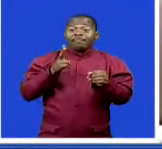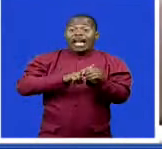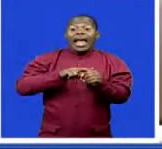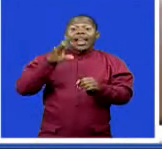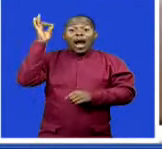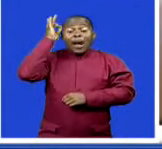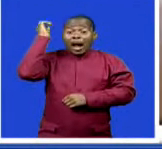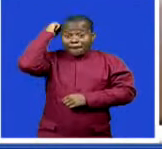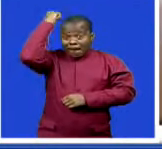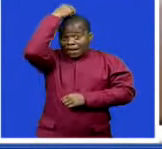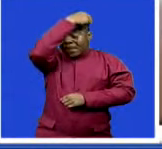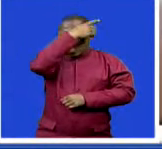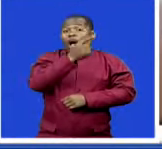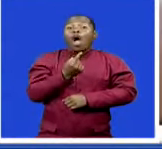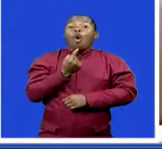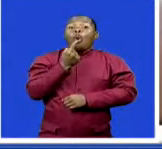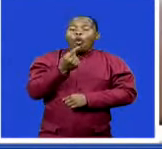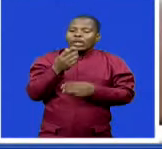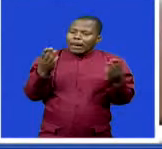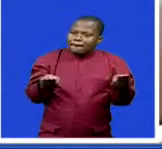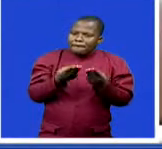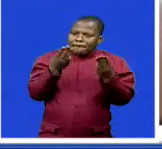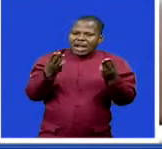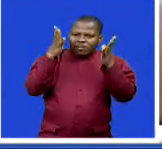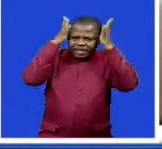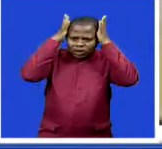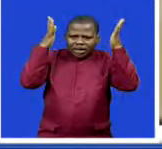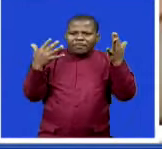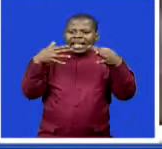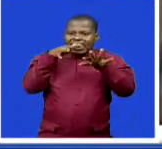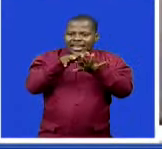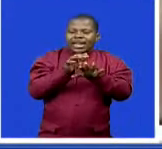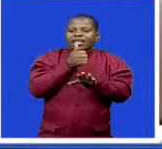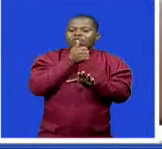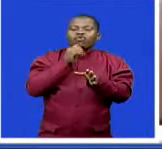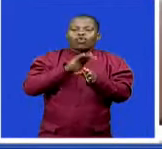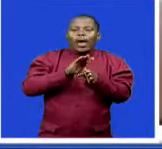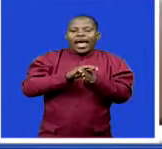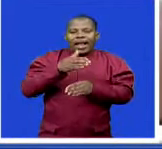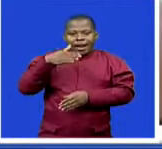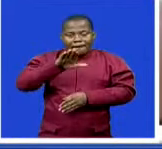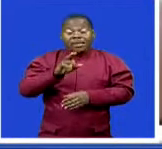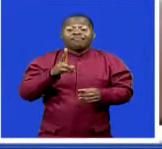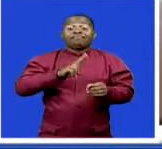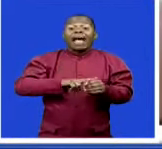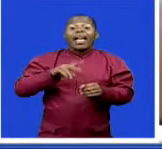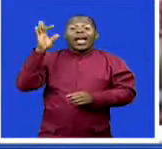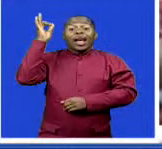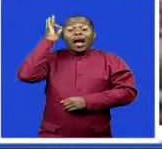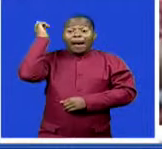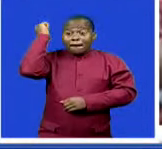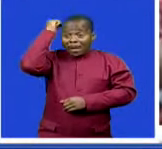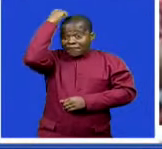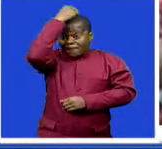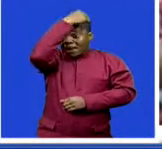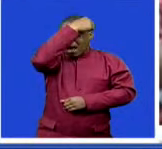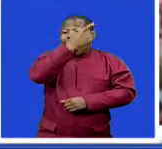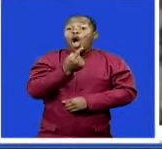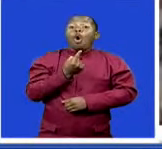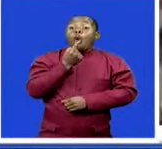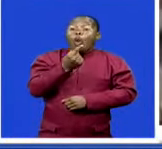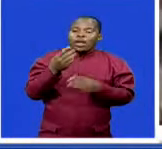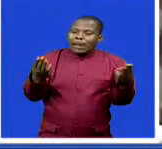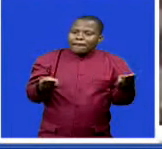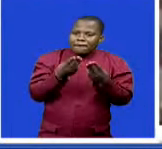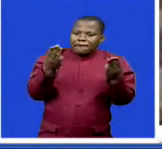King Eswatini III has implored Maswati to make good use of social media. And His Majesty King Eswatini III has urged the nation to declare